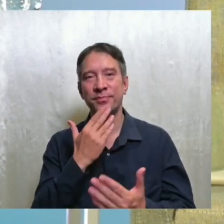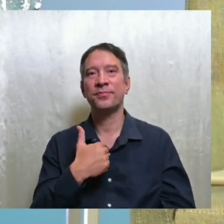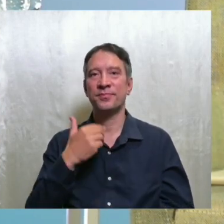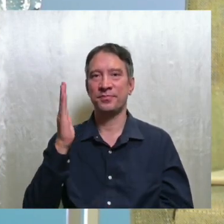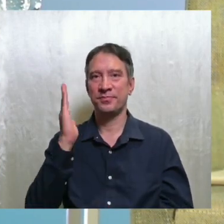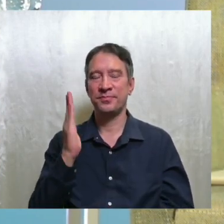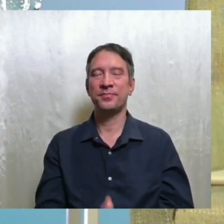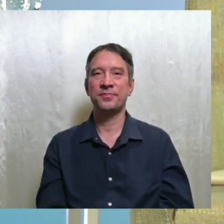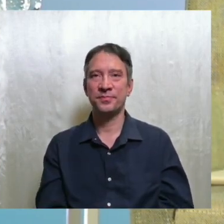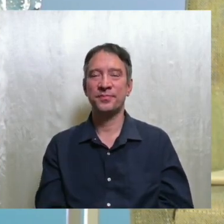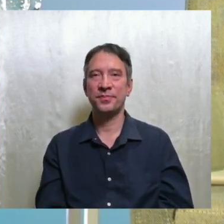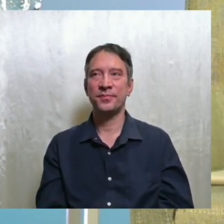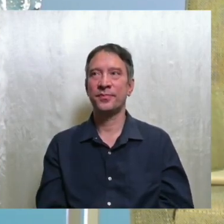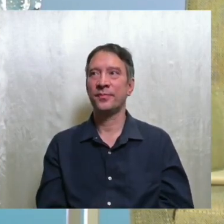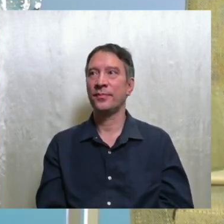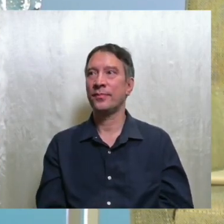So, hello everyone.